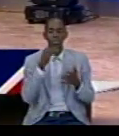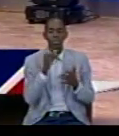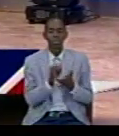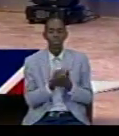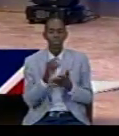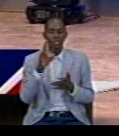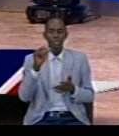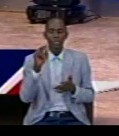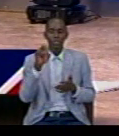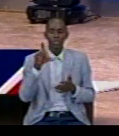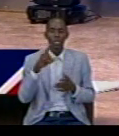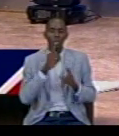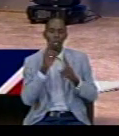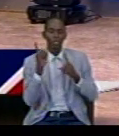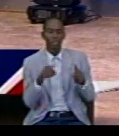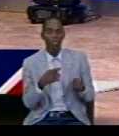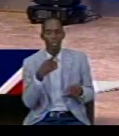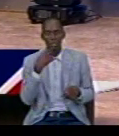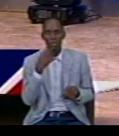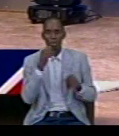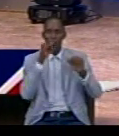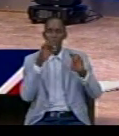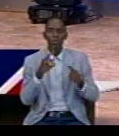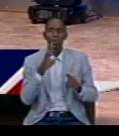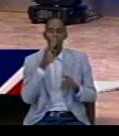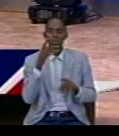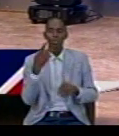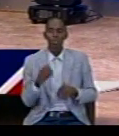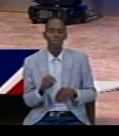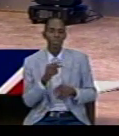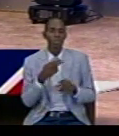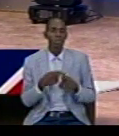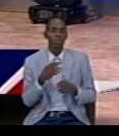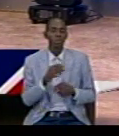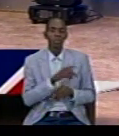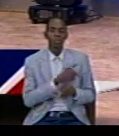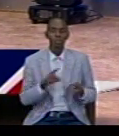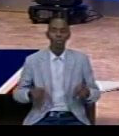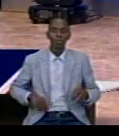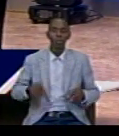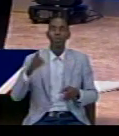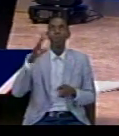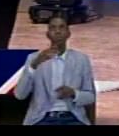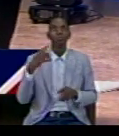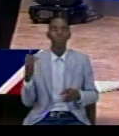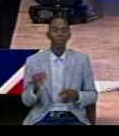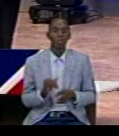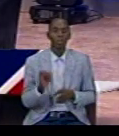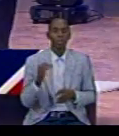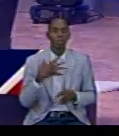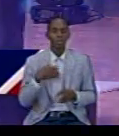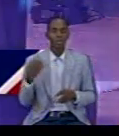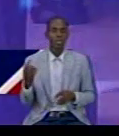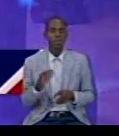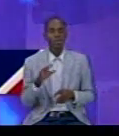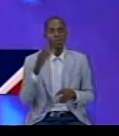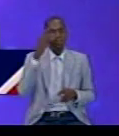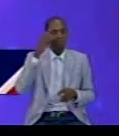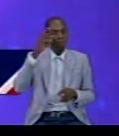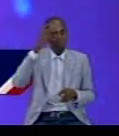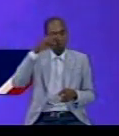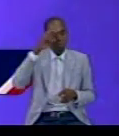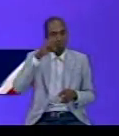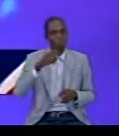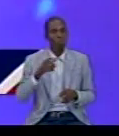the name of God forever and ever, for wisdom and might are his.